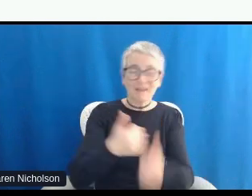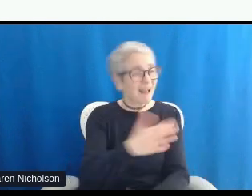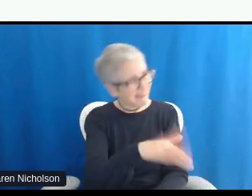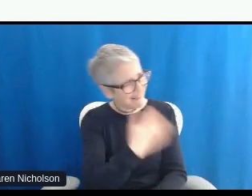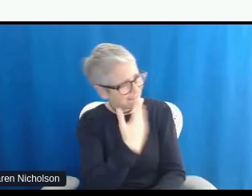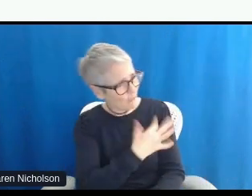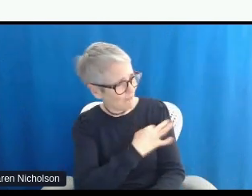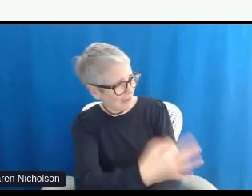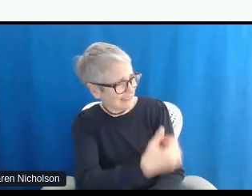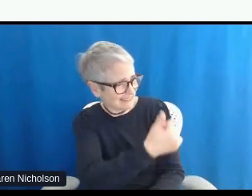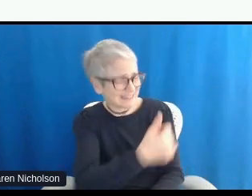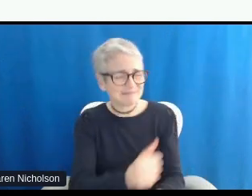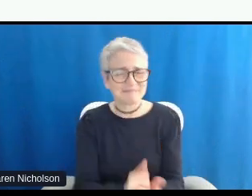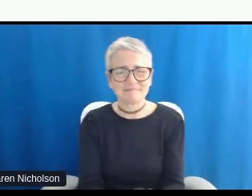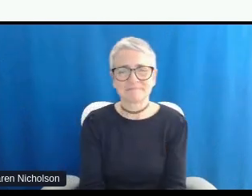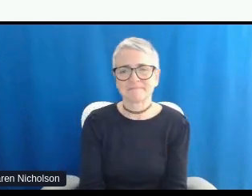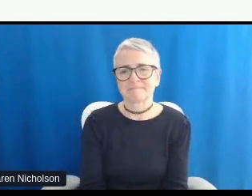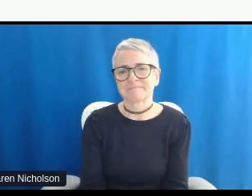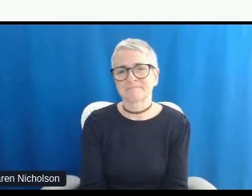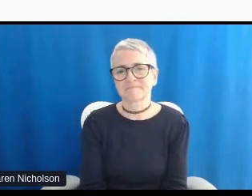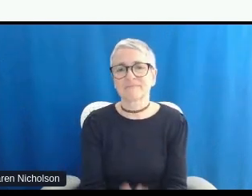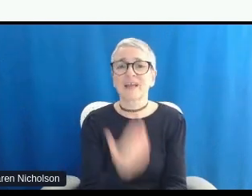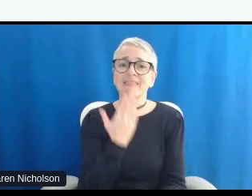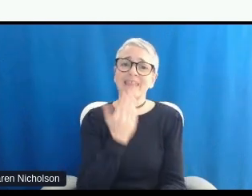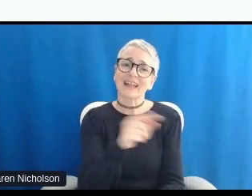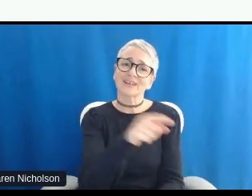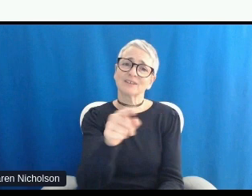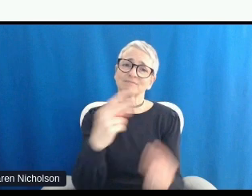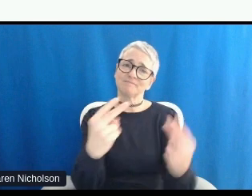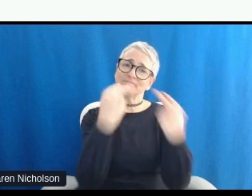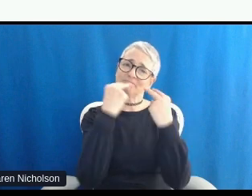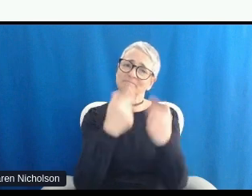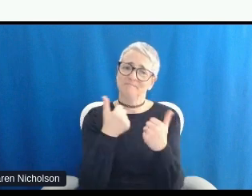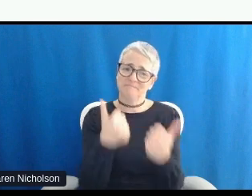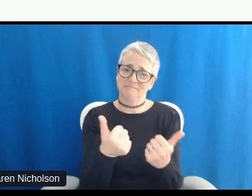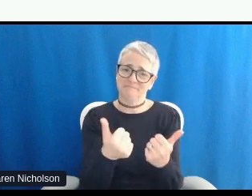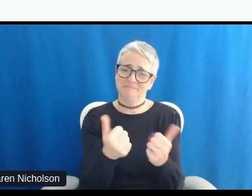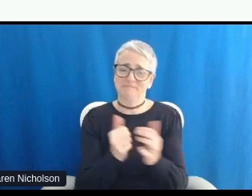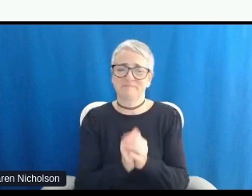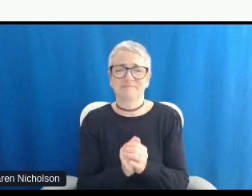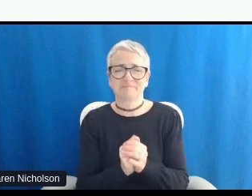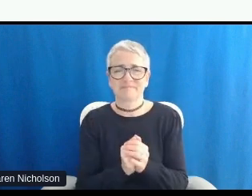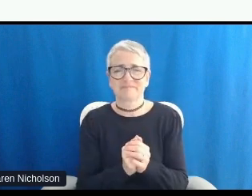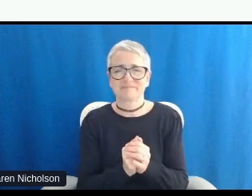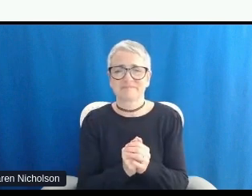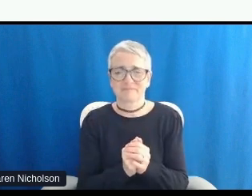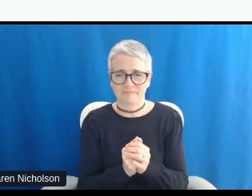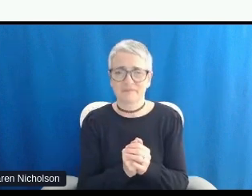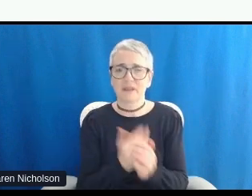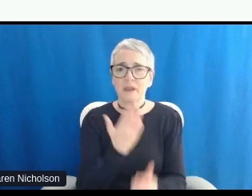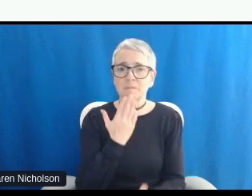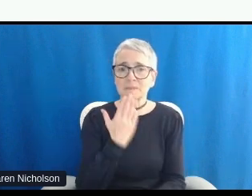me. And thanks to everybody for joining, for your interest in this. Please do